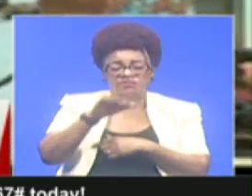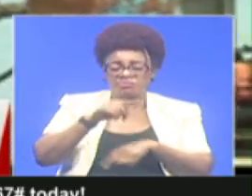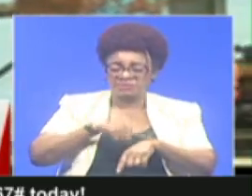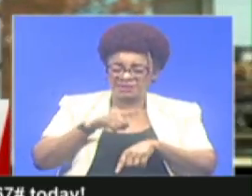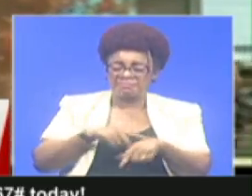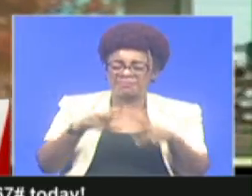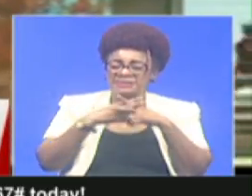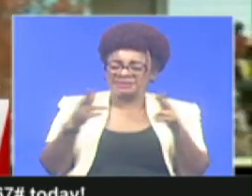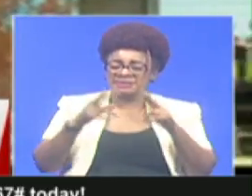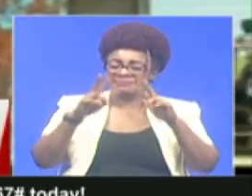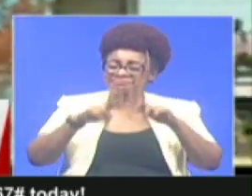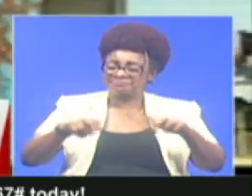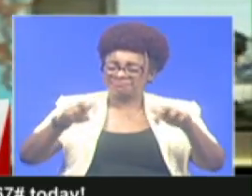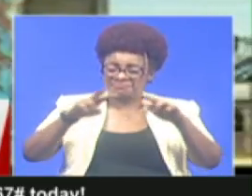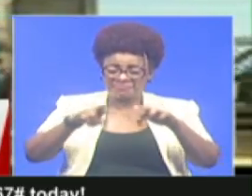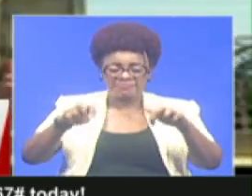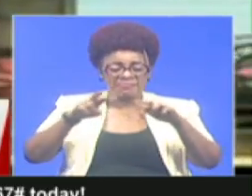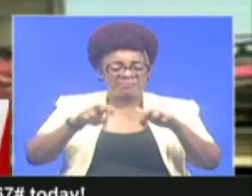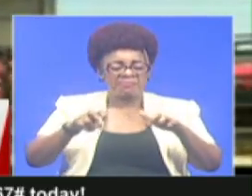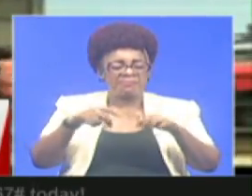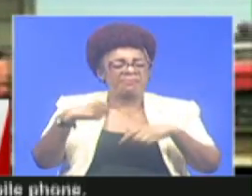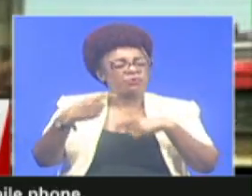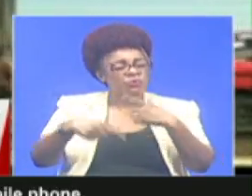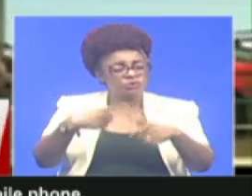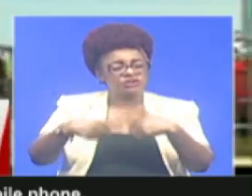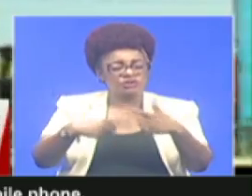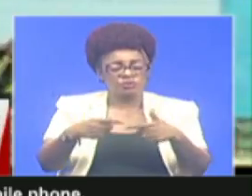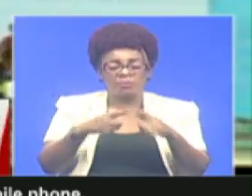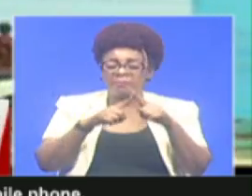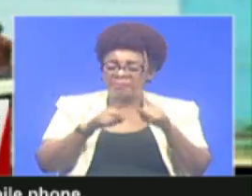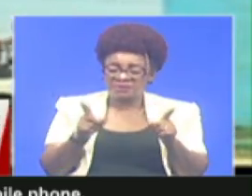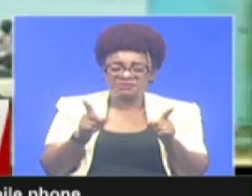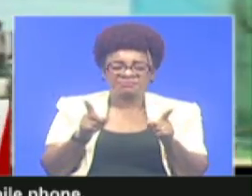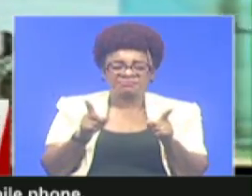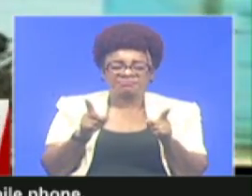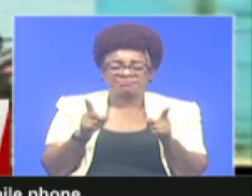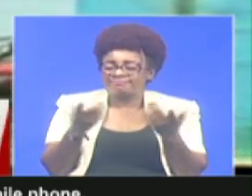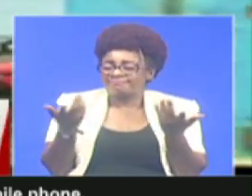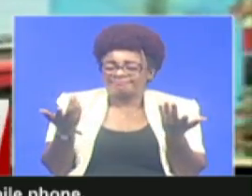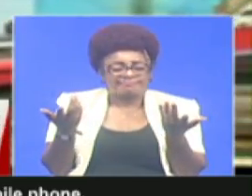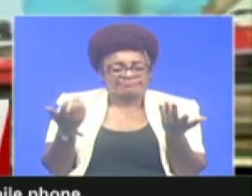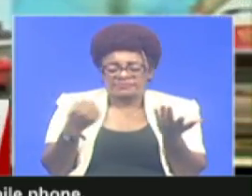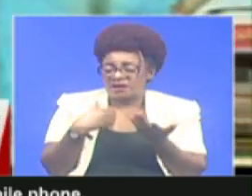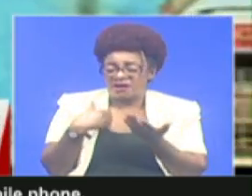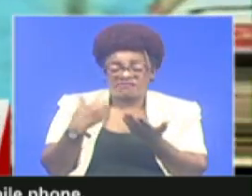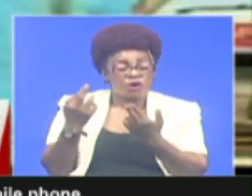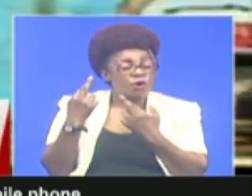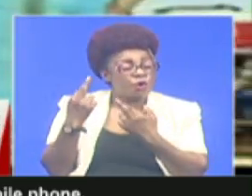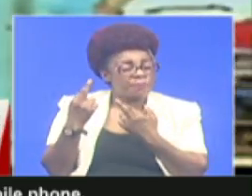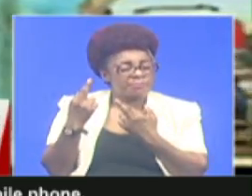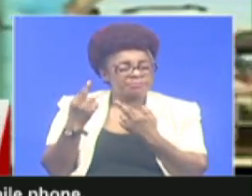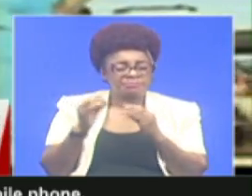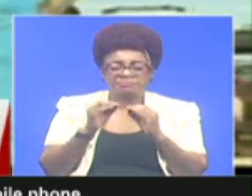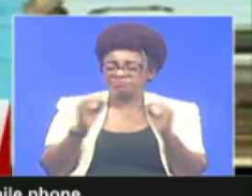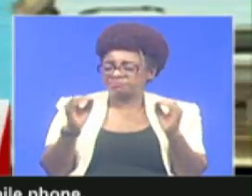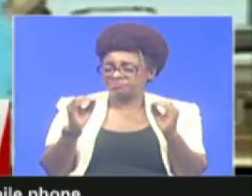operation began. It is still going on, but there's no sight of the bodies of Mariam